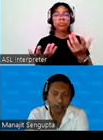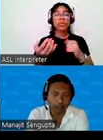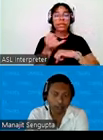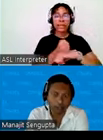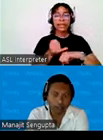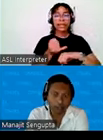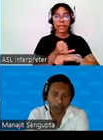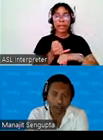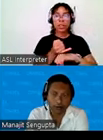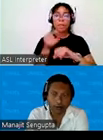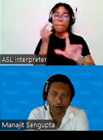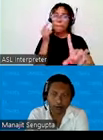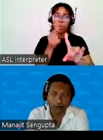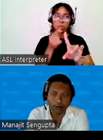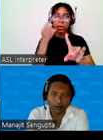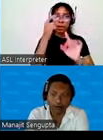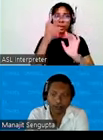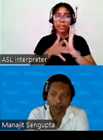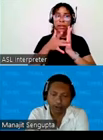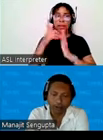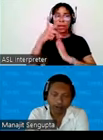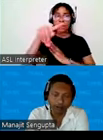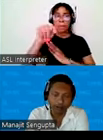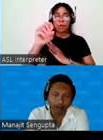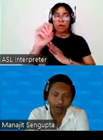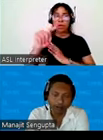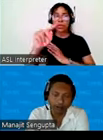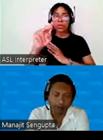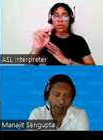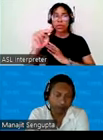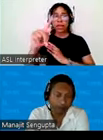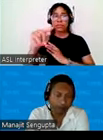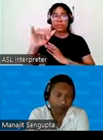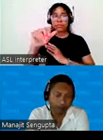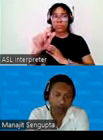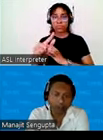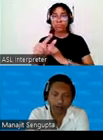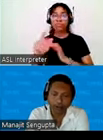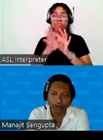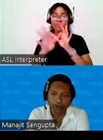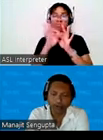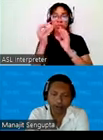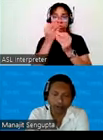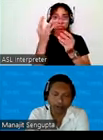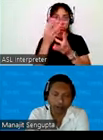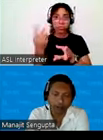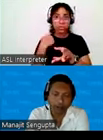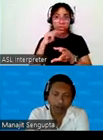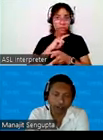technical potential, there are other pieces of information that are required. This